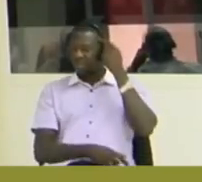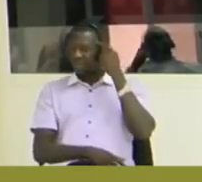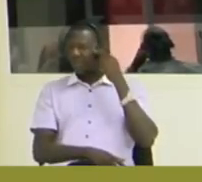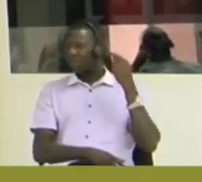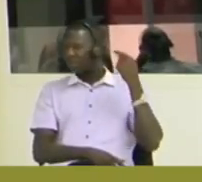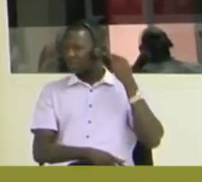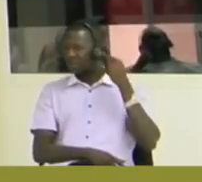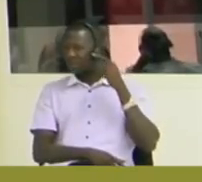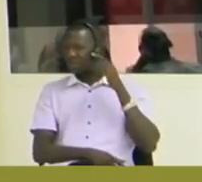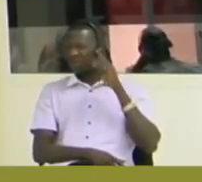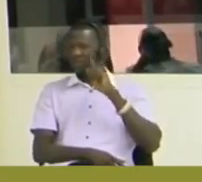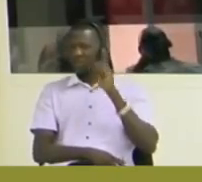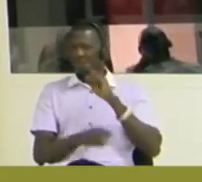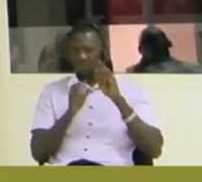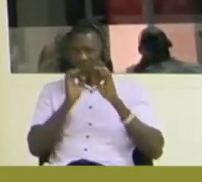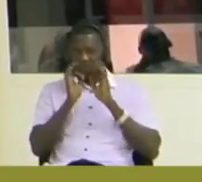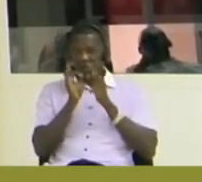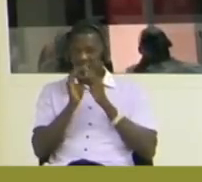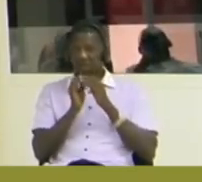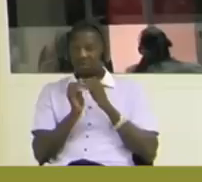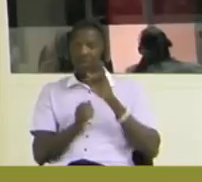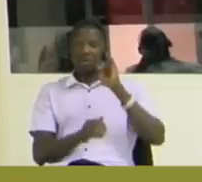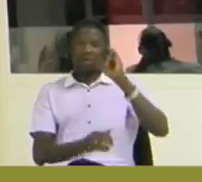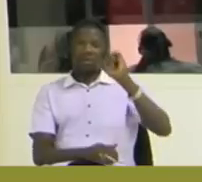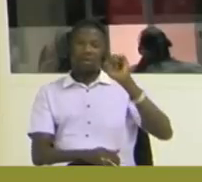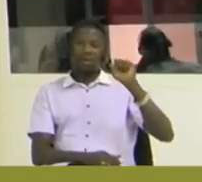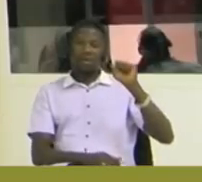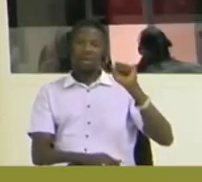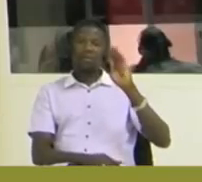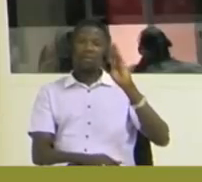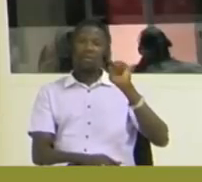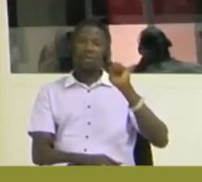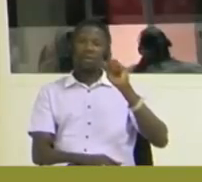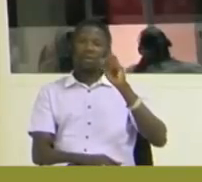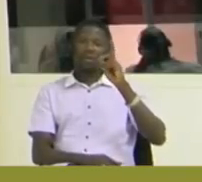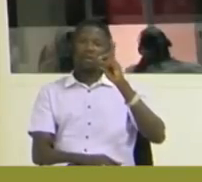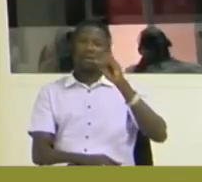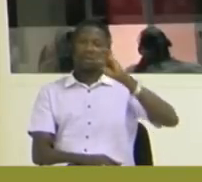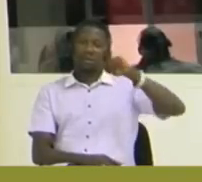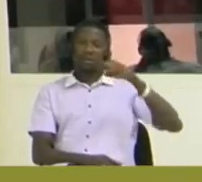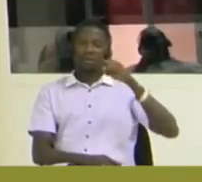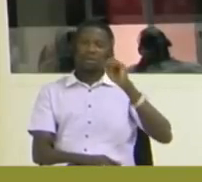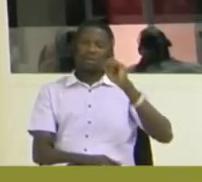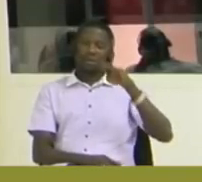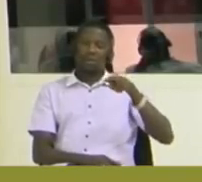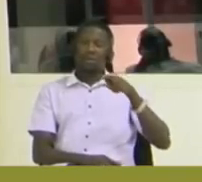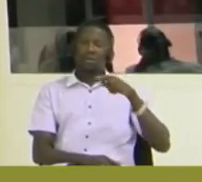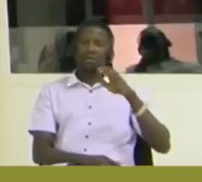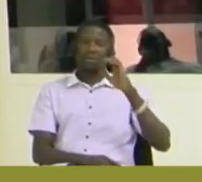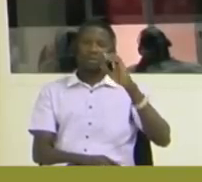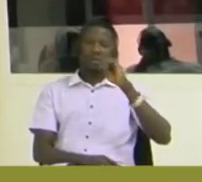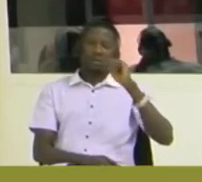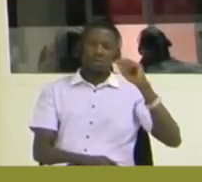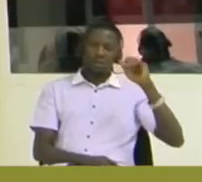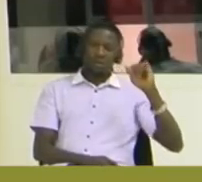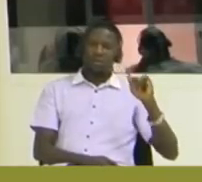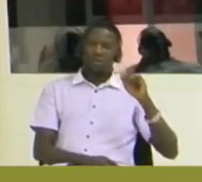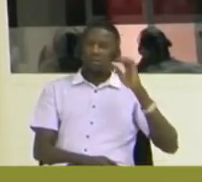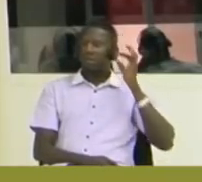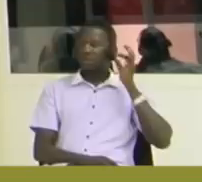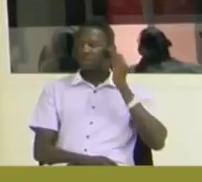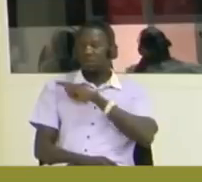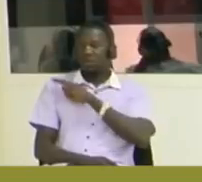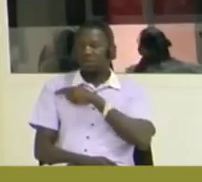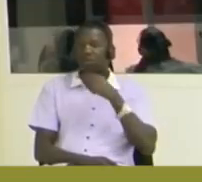of it. Yabajen Ceesay, sister of Mr. Usman Koro Ceesay,